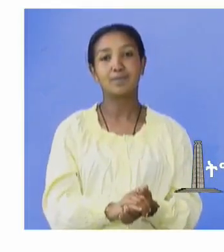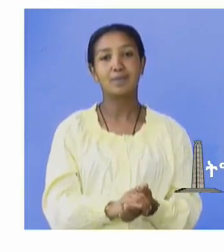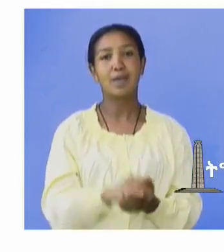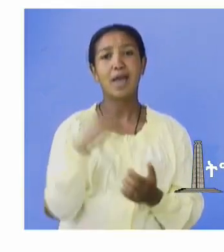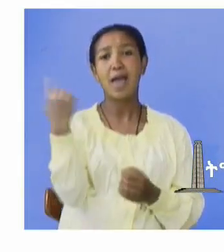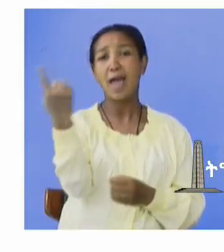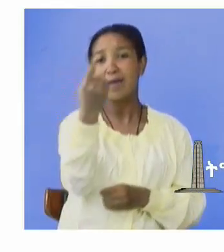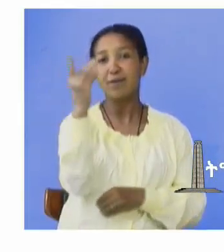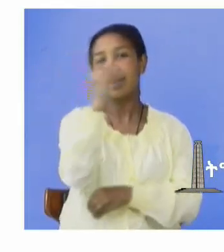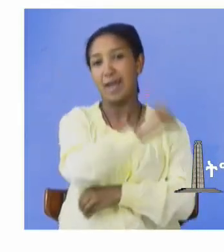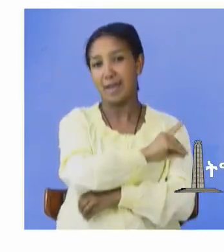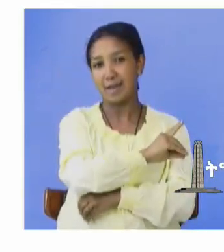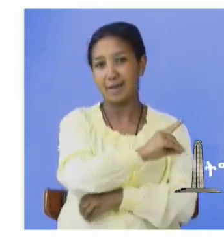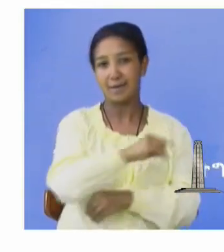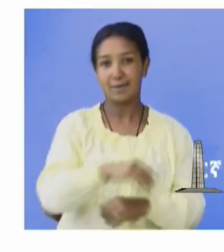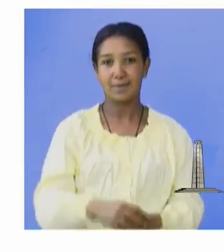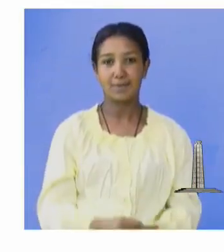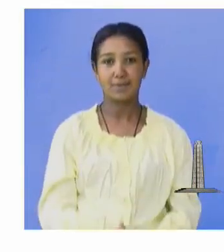every day.